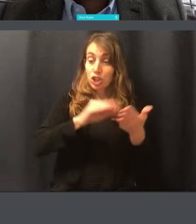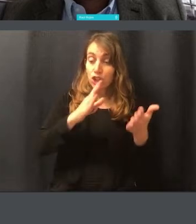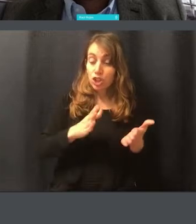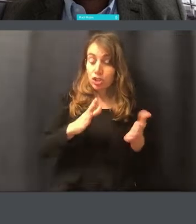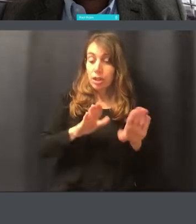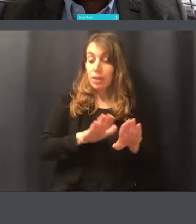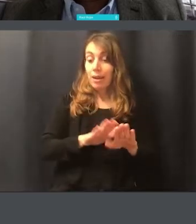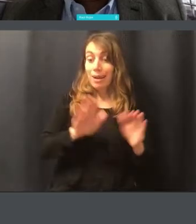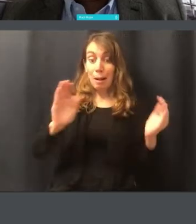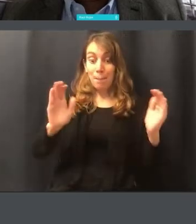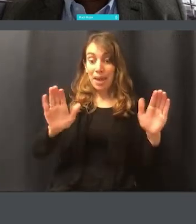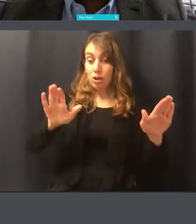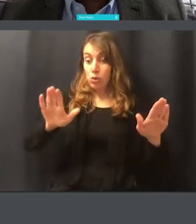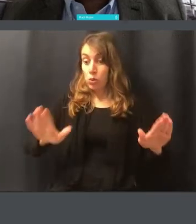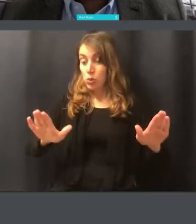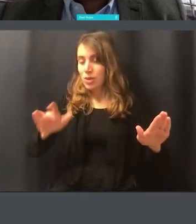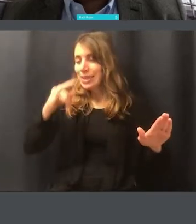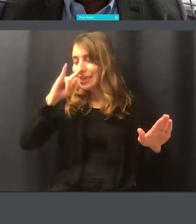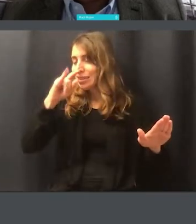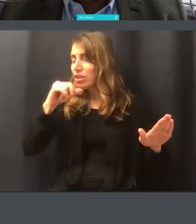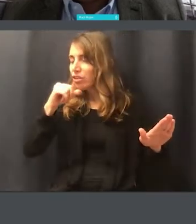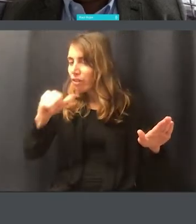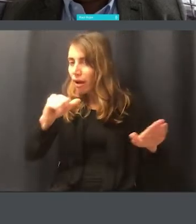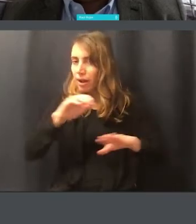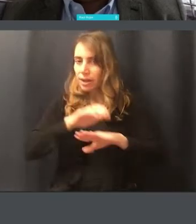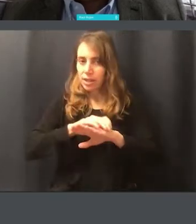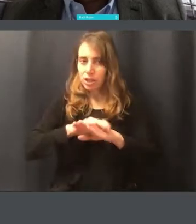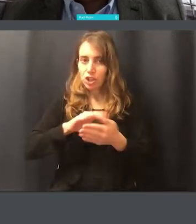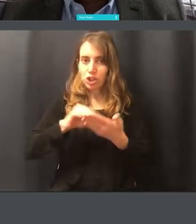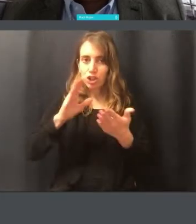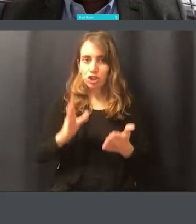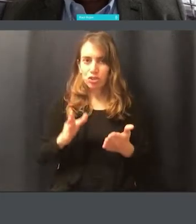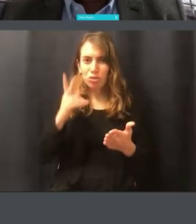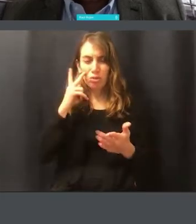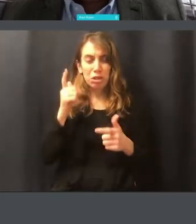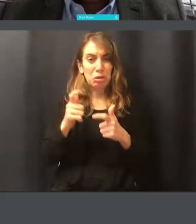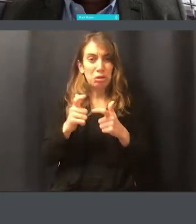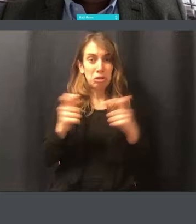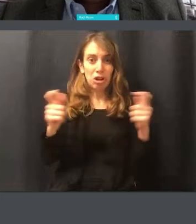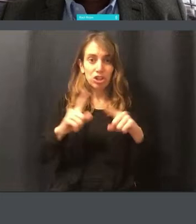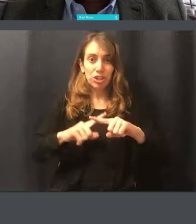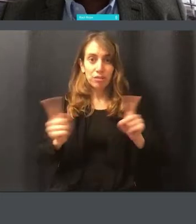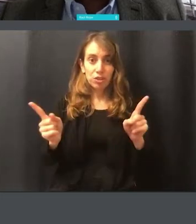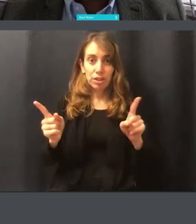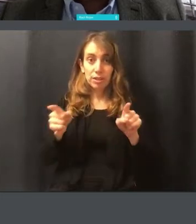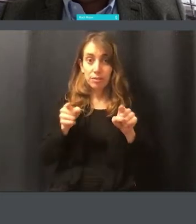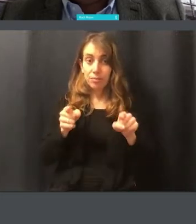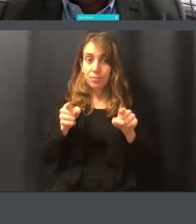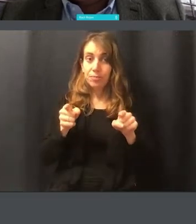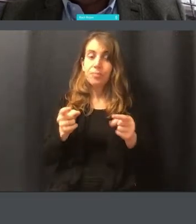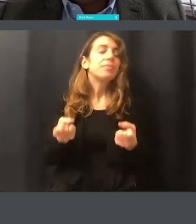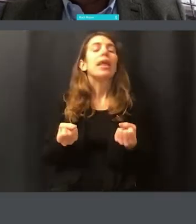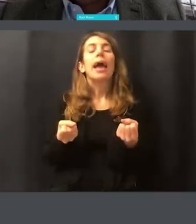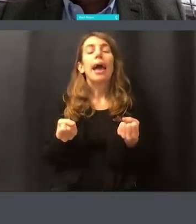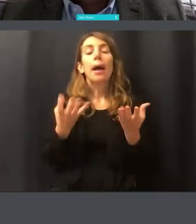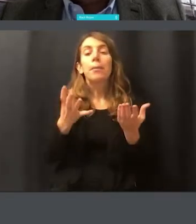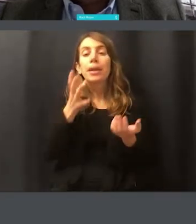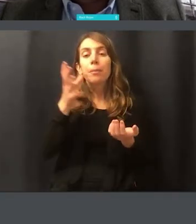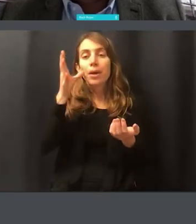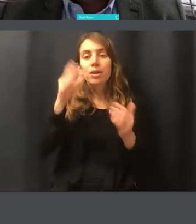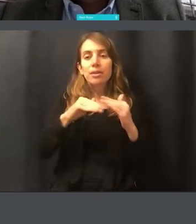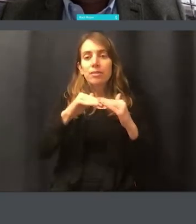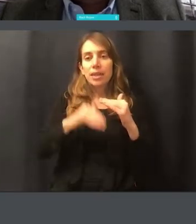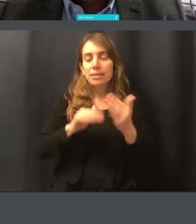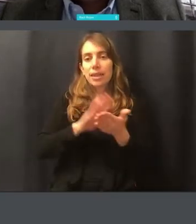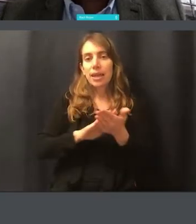learners, right? You see some pretty large differences, right? A big difference here is how many parents have less than high school education, a lot